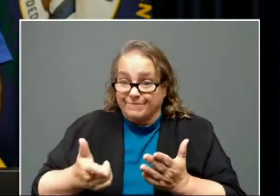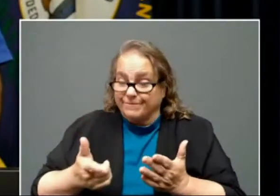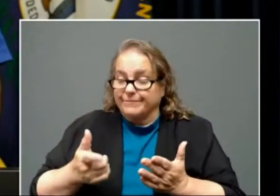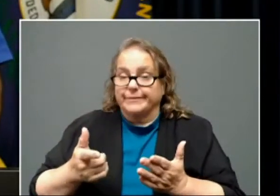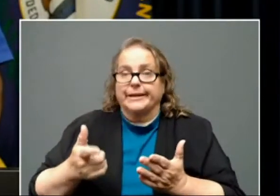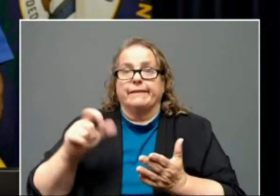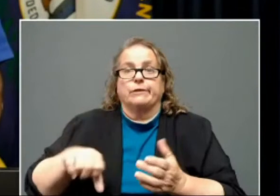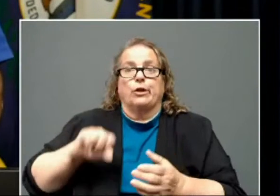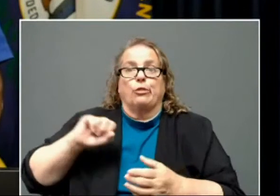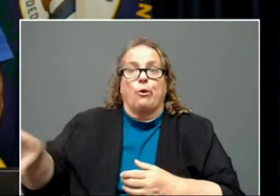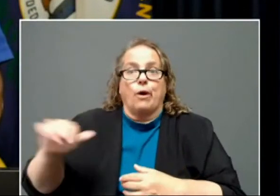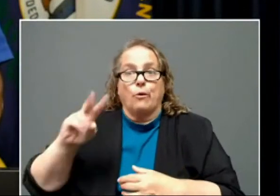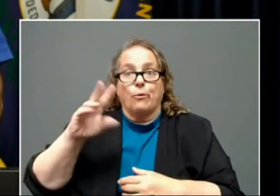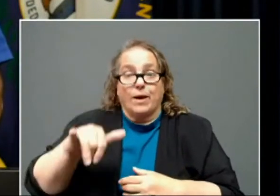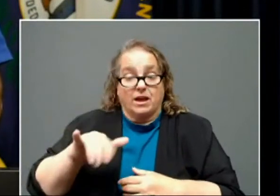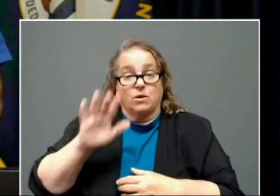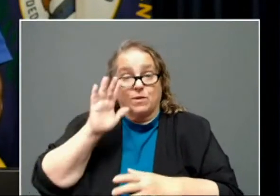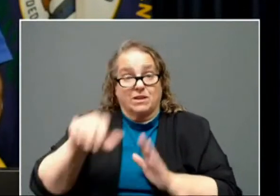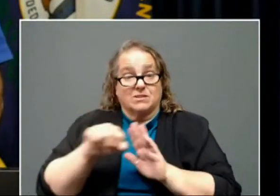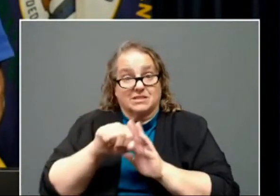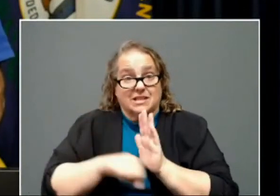on tracking those, if so?